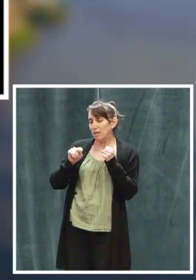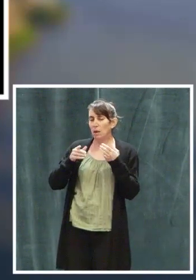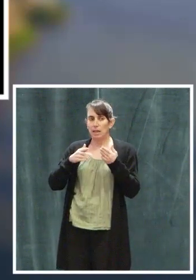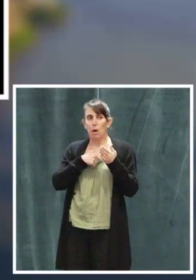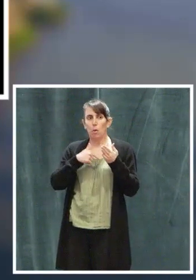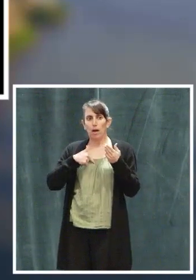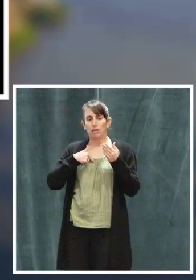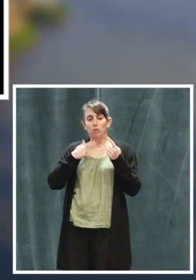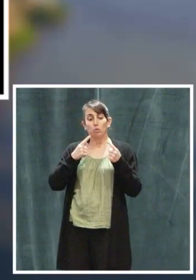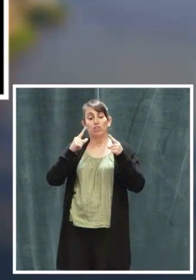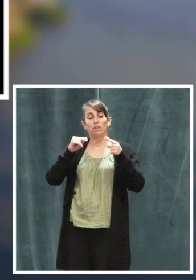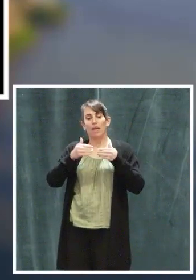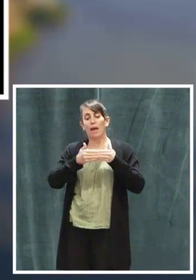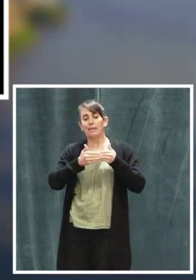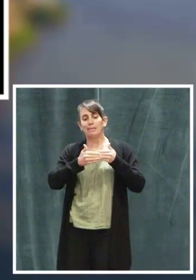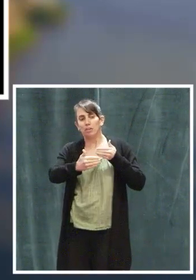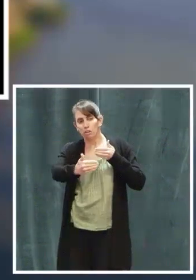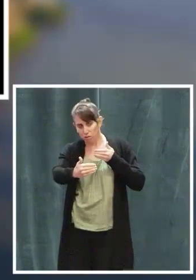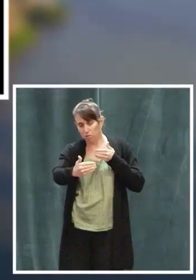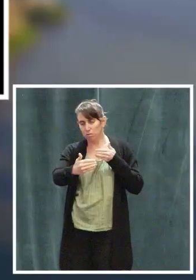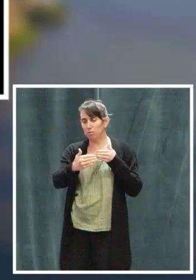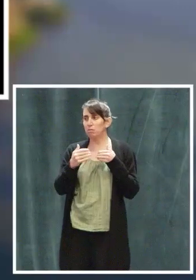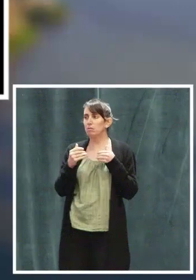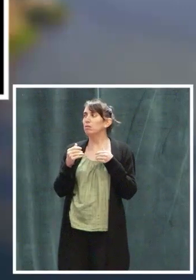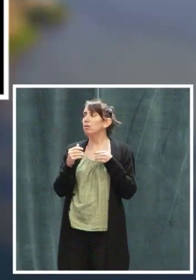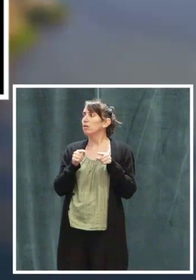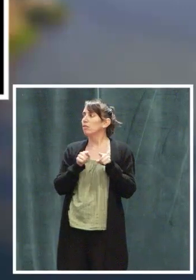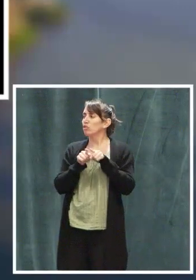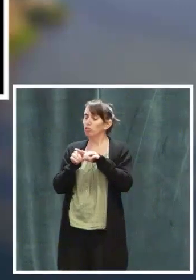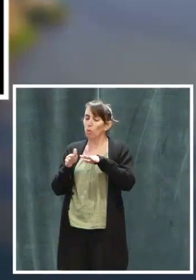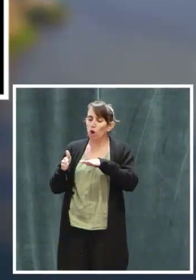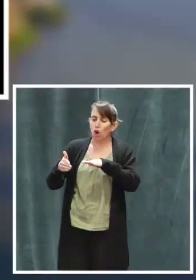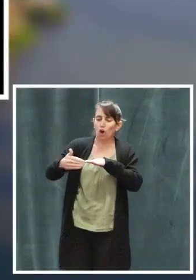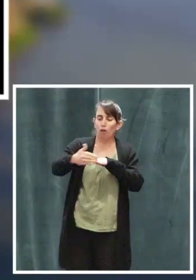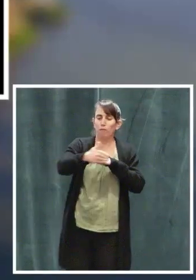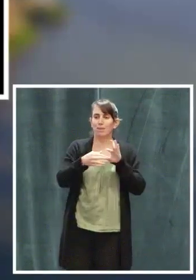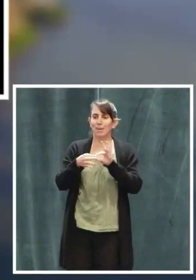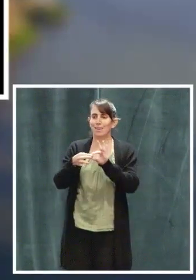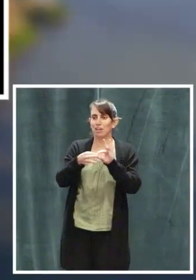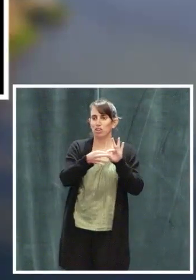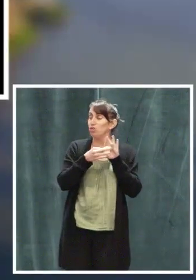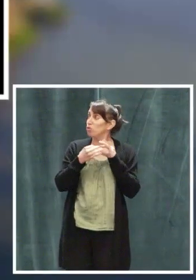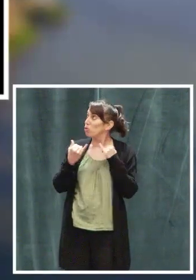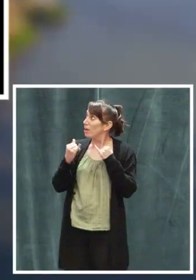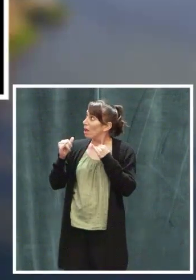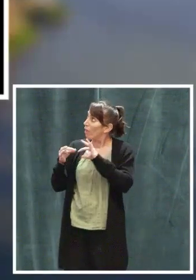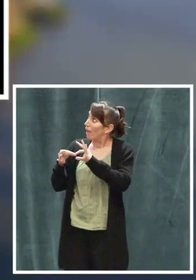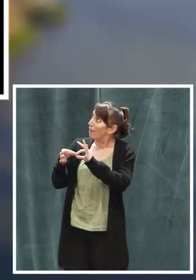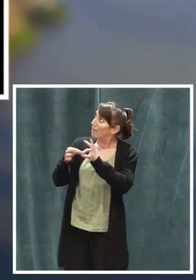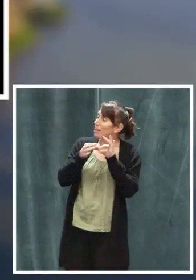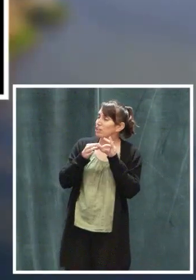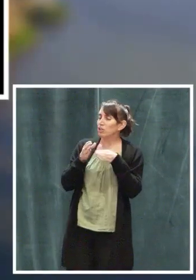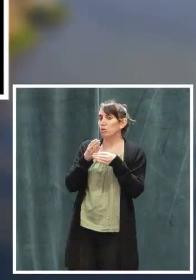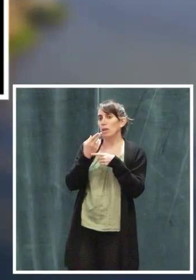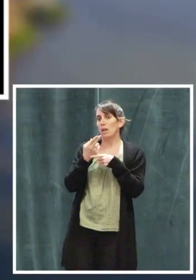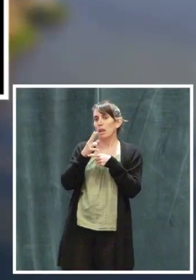And I'll also point out that there's a curved connection here. Right now, that connection between the